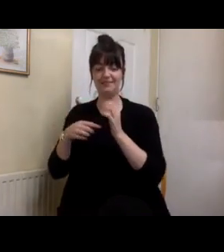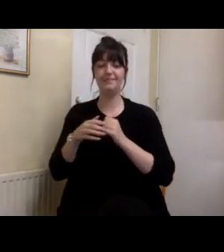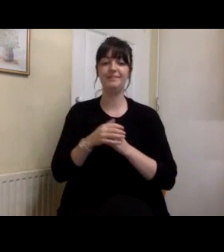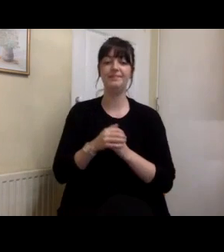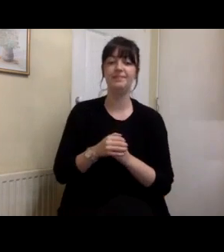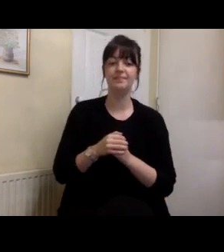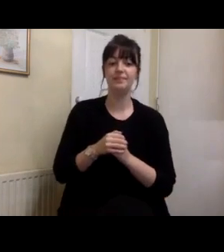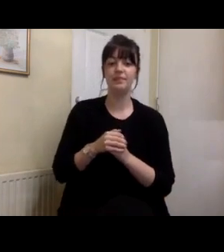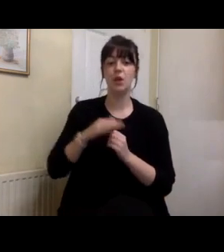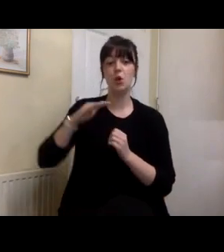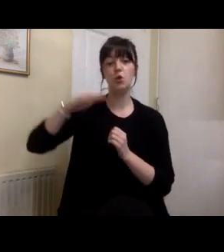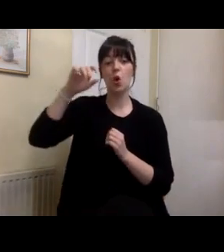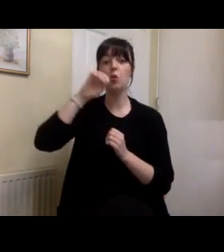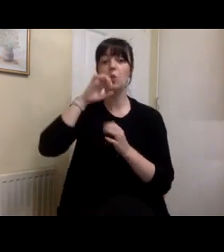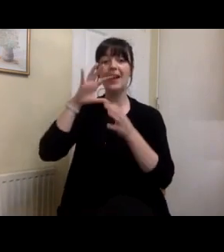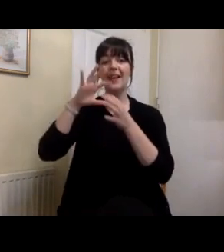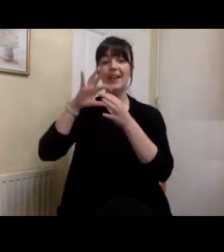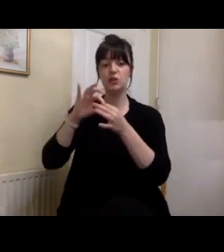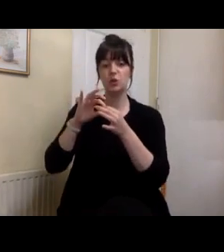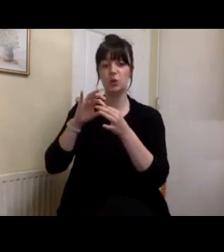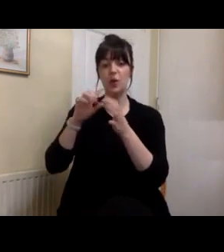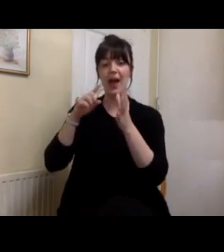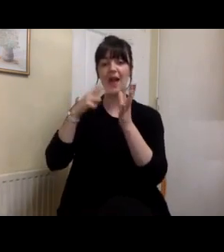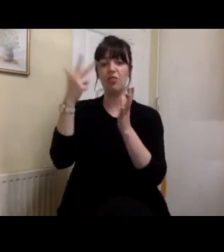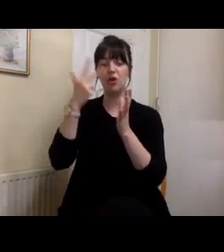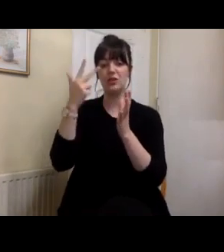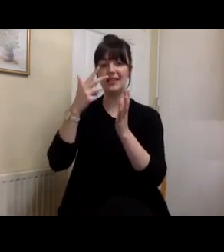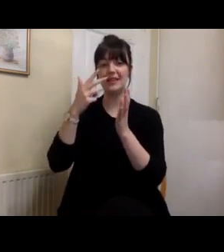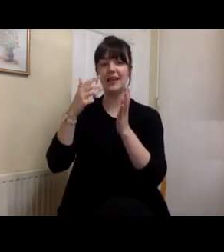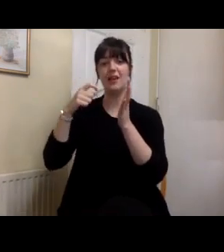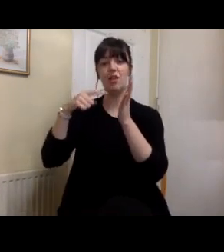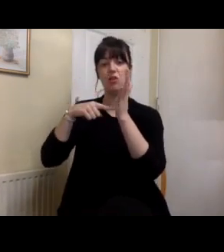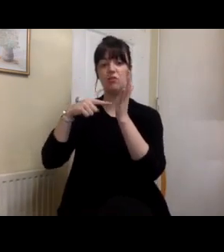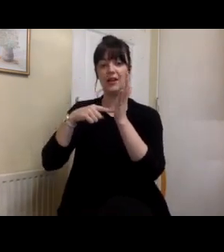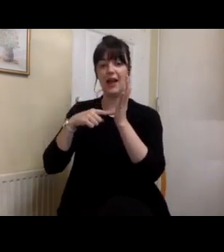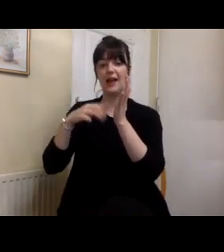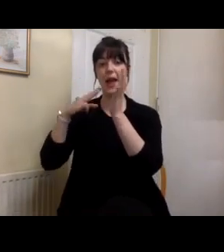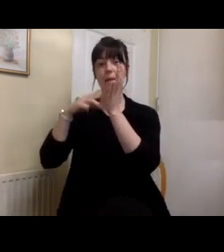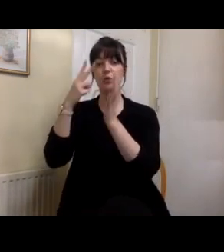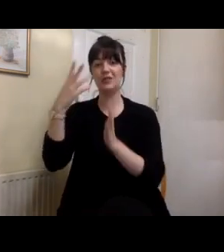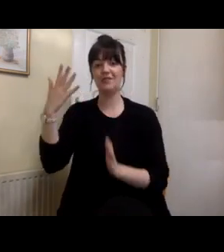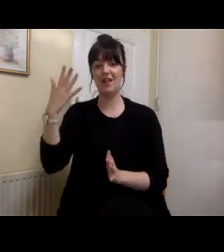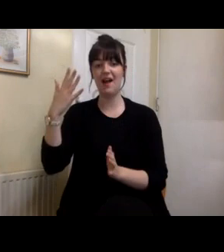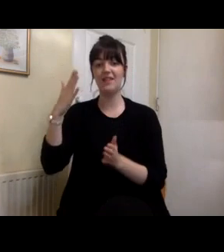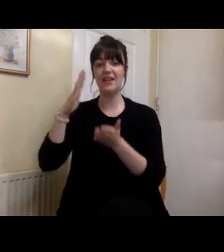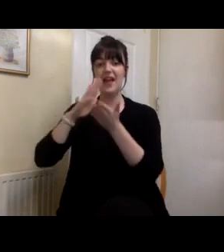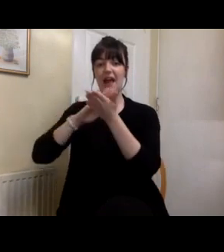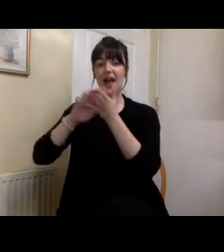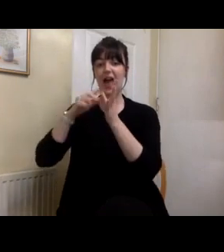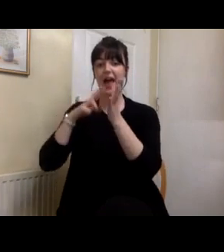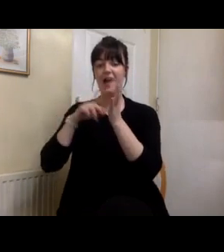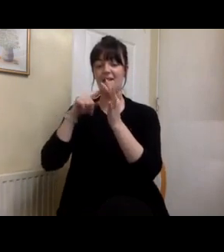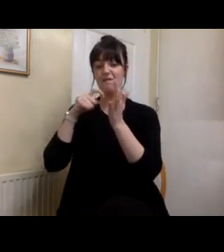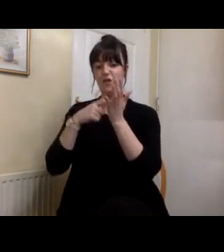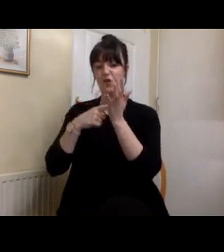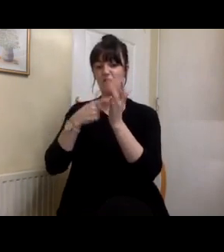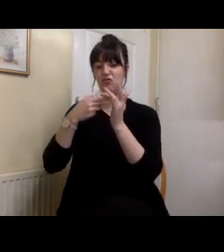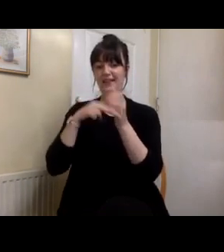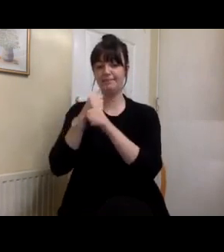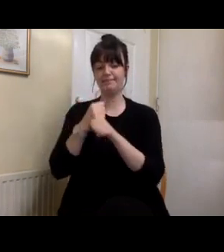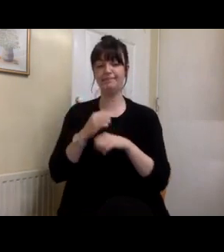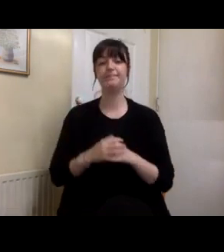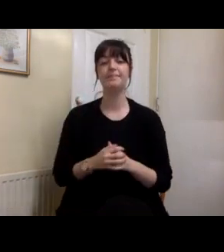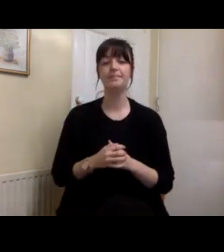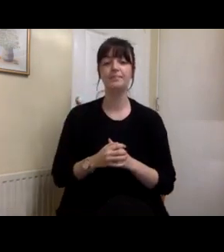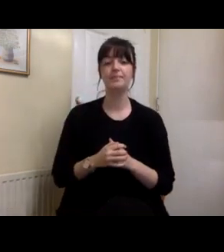A13 in Thurrock and the M25 in Havering. We're proposing a number of refinements to the